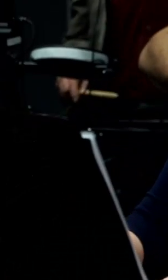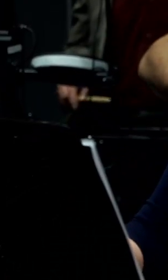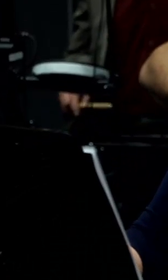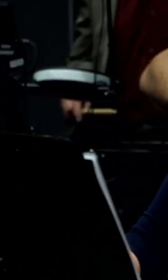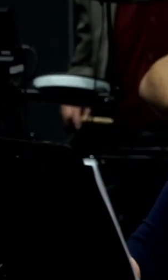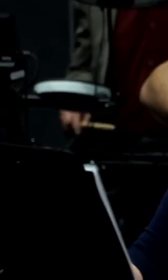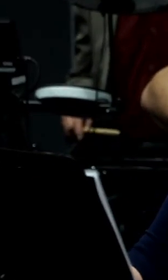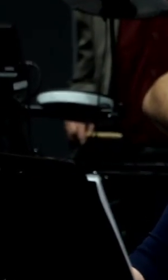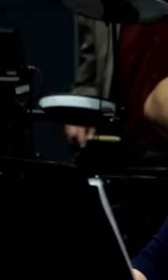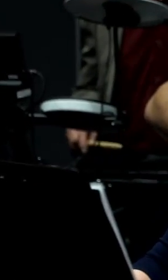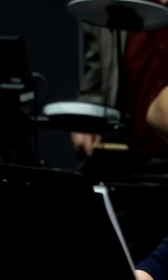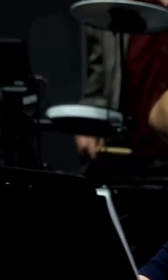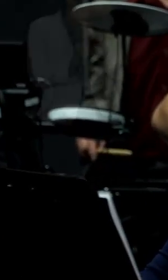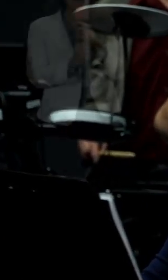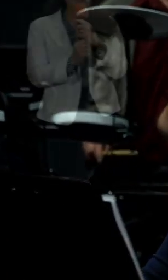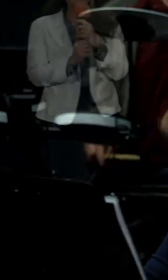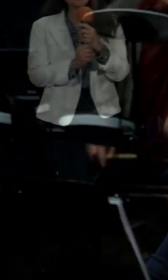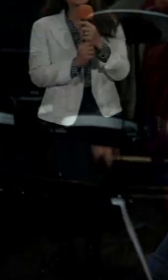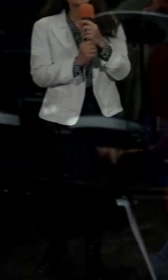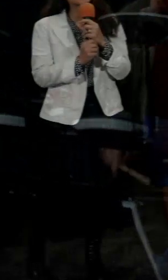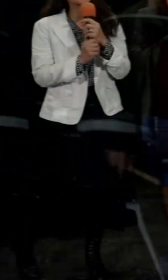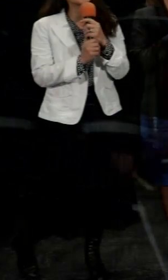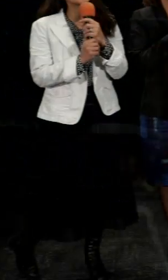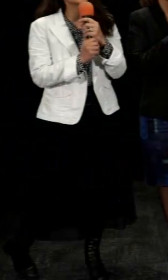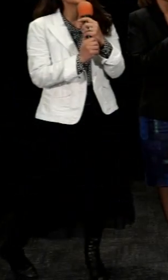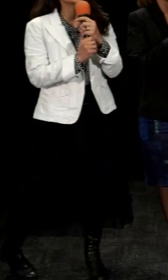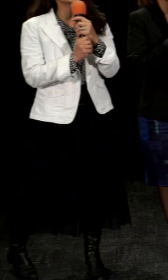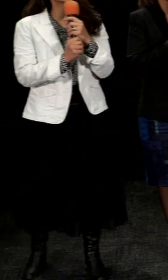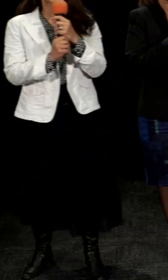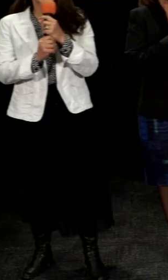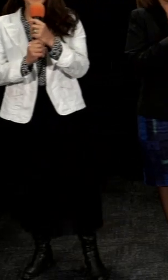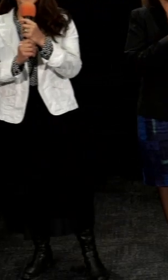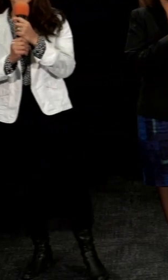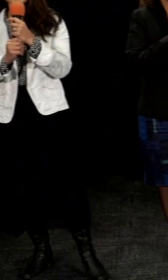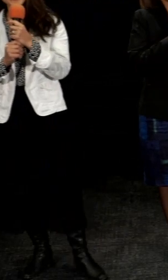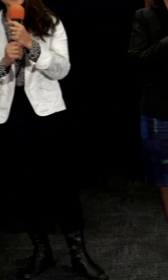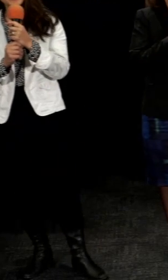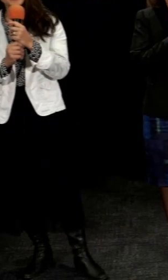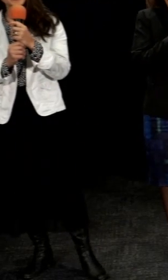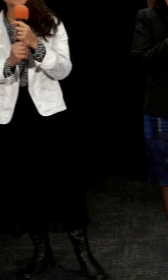Shepherd found me. And